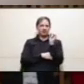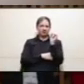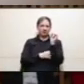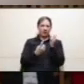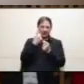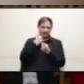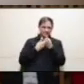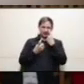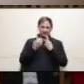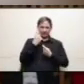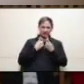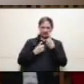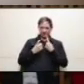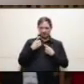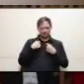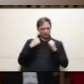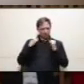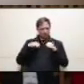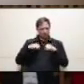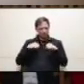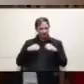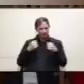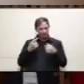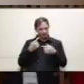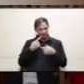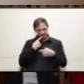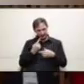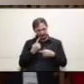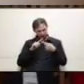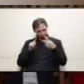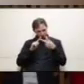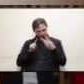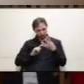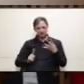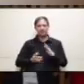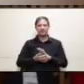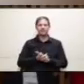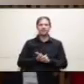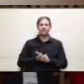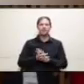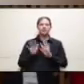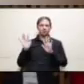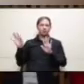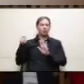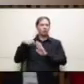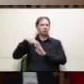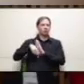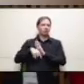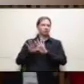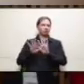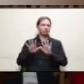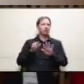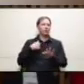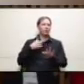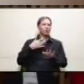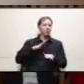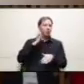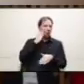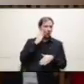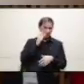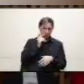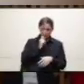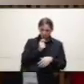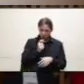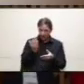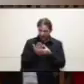me, I did confirm what they asked me. Let's not go into further details. We wanted to know, is there such a